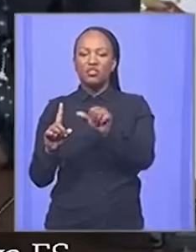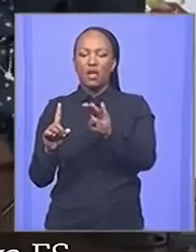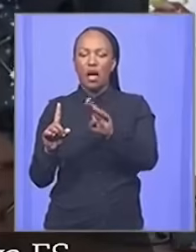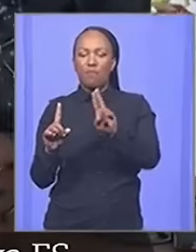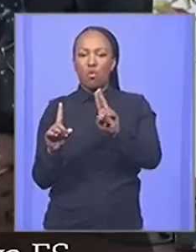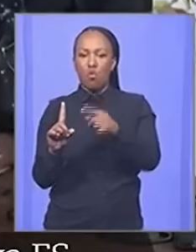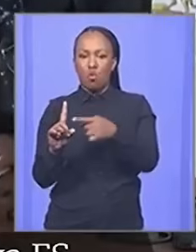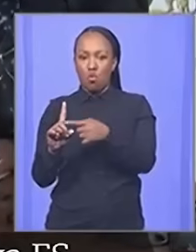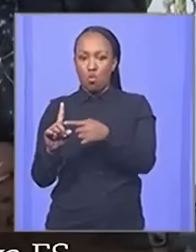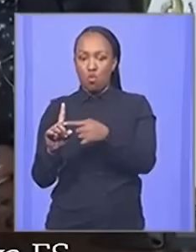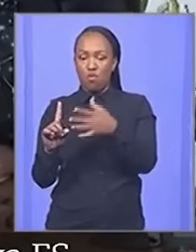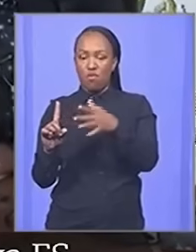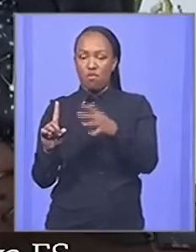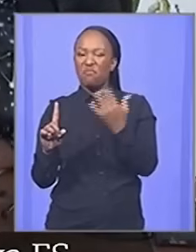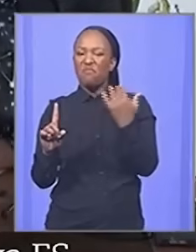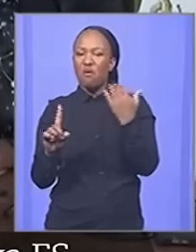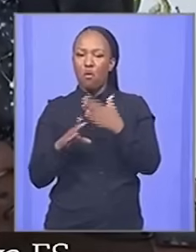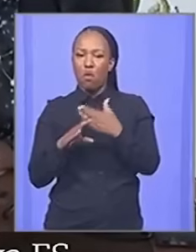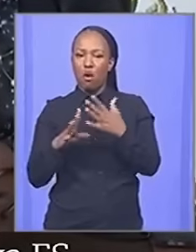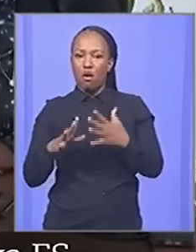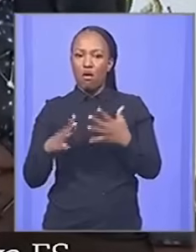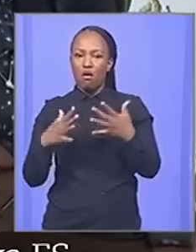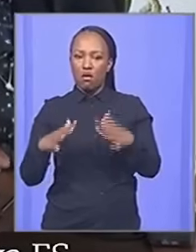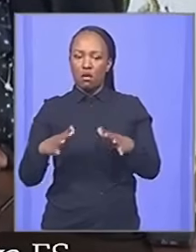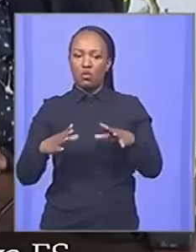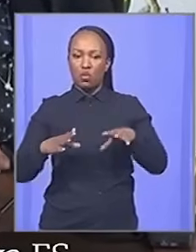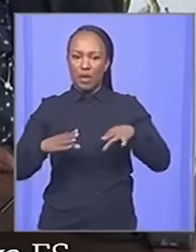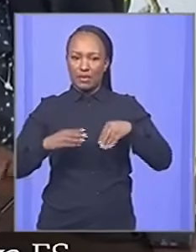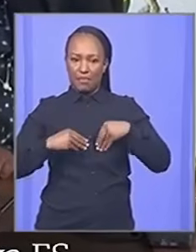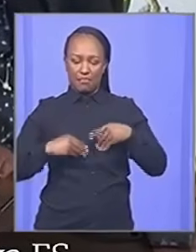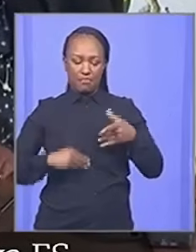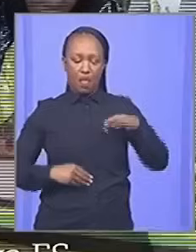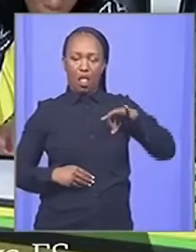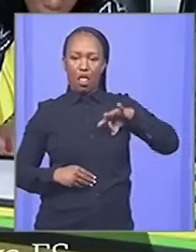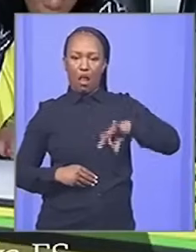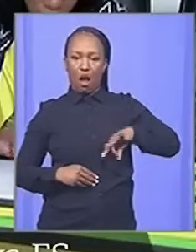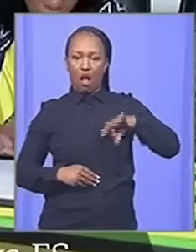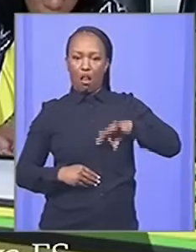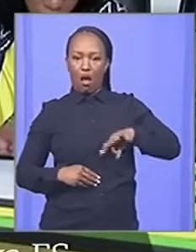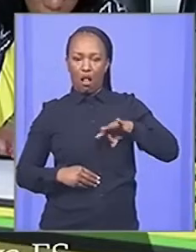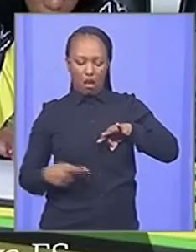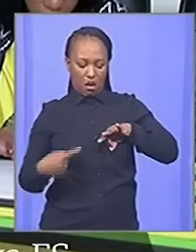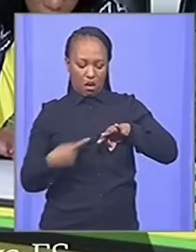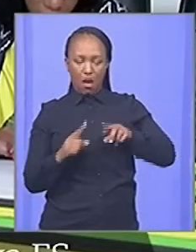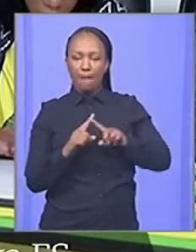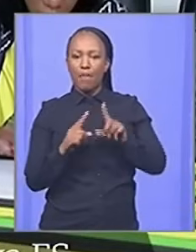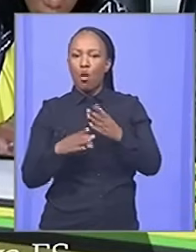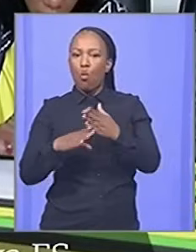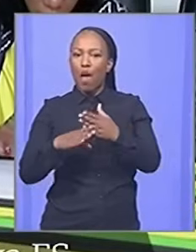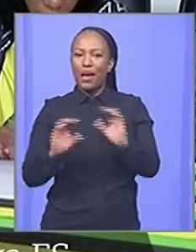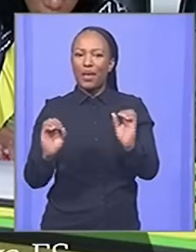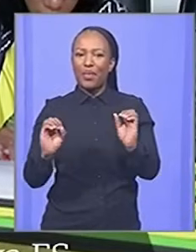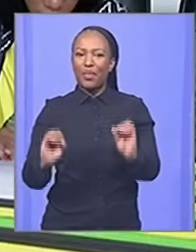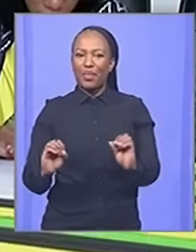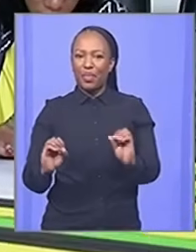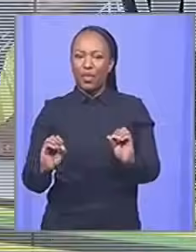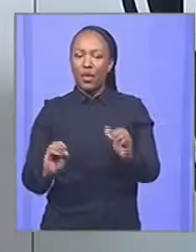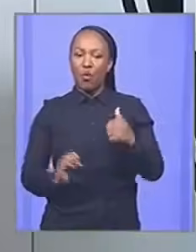la ba bang ba basebetsi ba amohelang meputso empa ba sa sebetse masepaleng wa Mangaung Metro. They